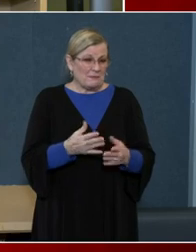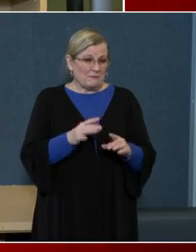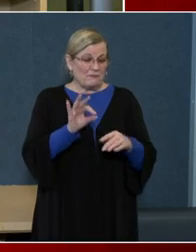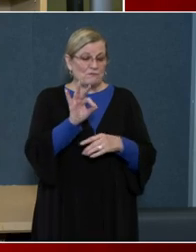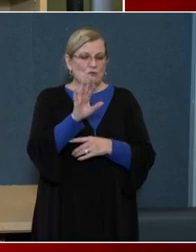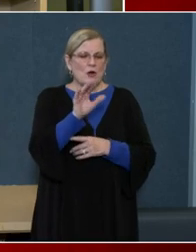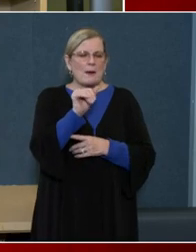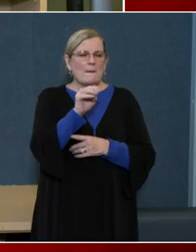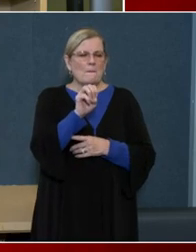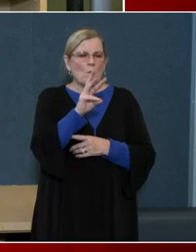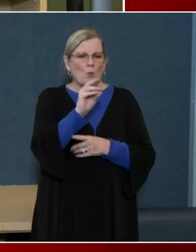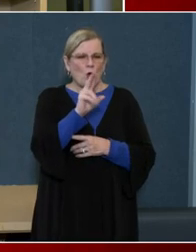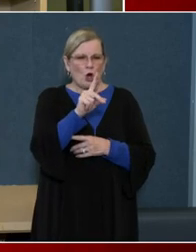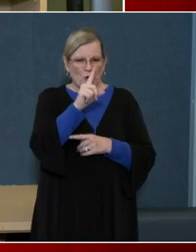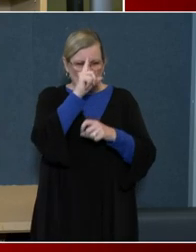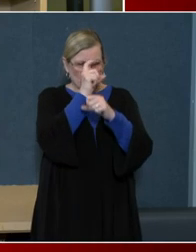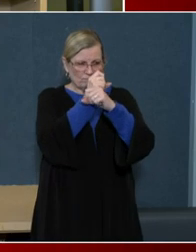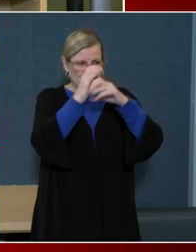earlier.